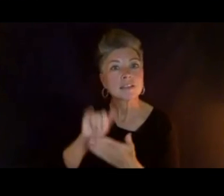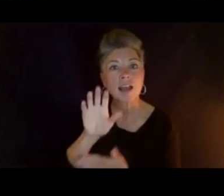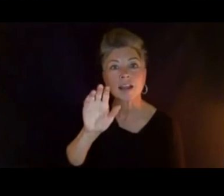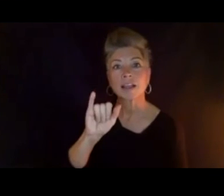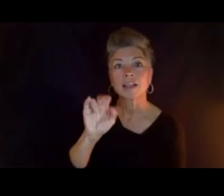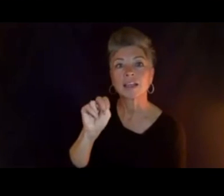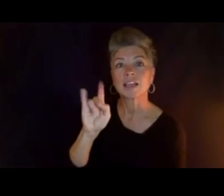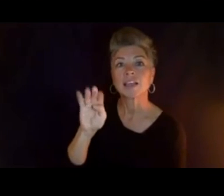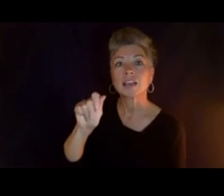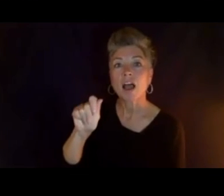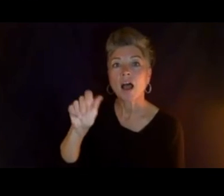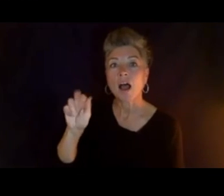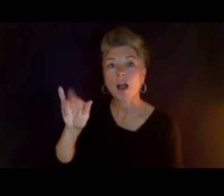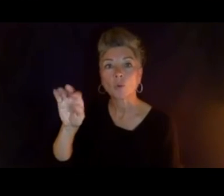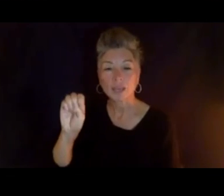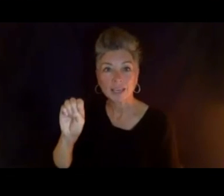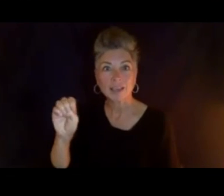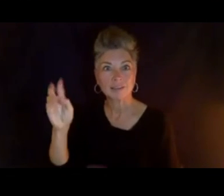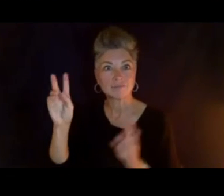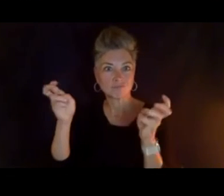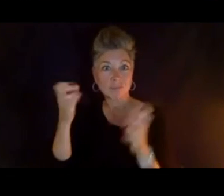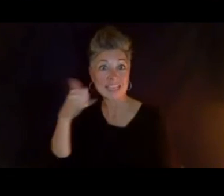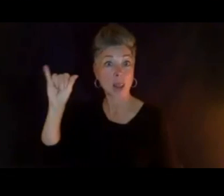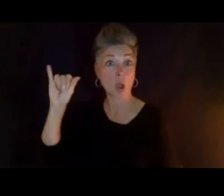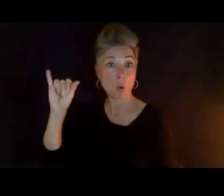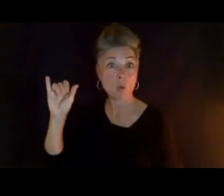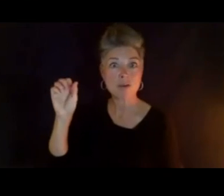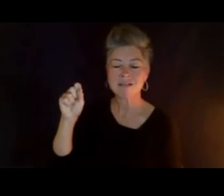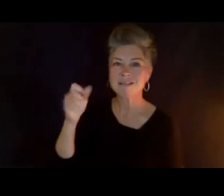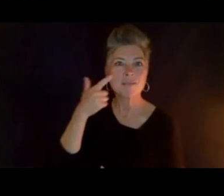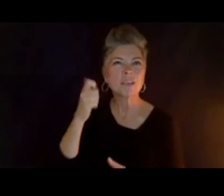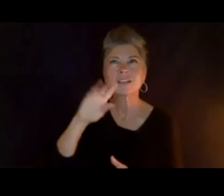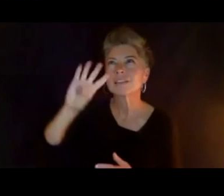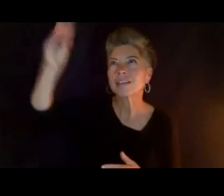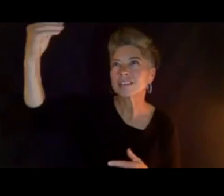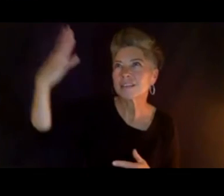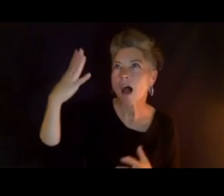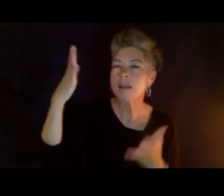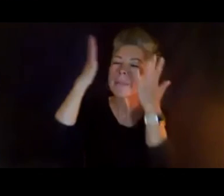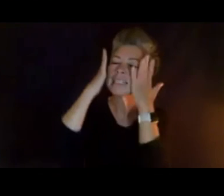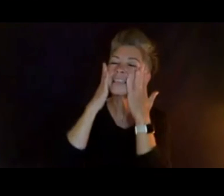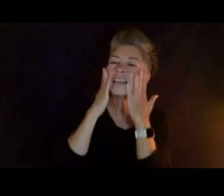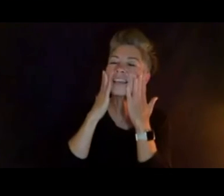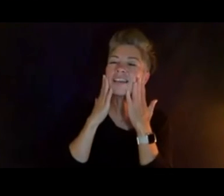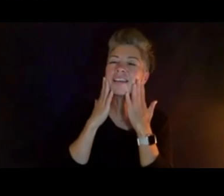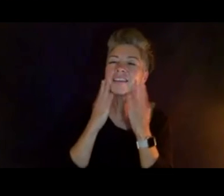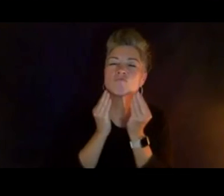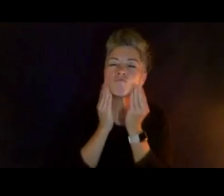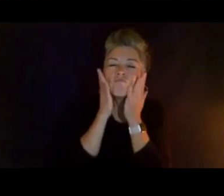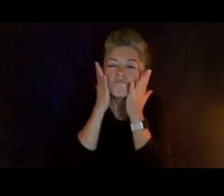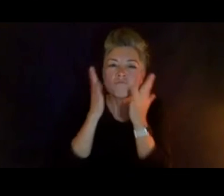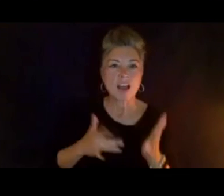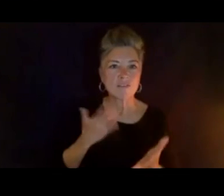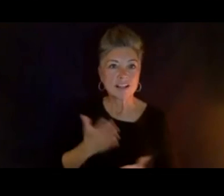sun and sun beaming on your skin. And, yeah, and it's just, like, it just makes you happy. And it just makes you, like, once you find